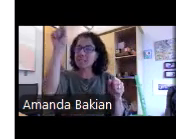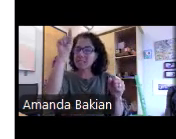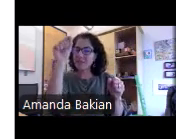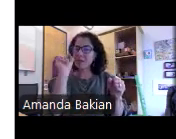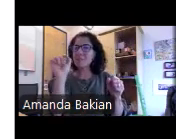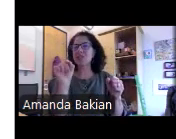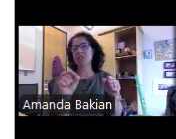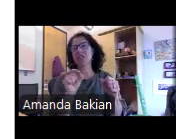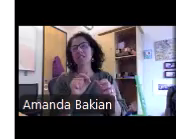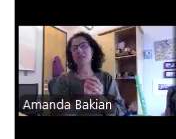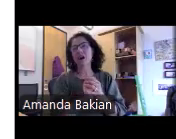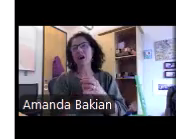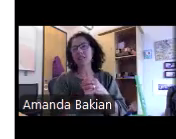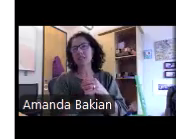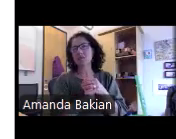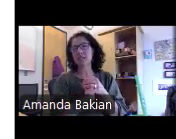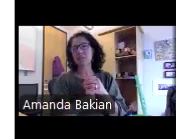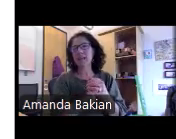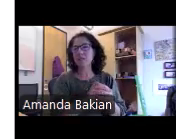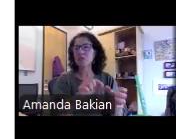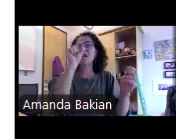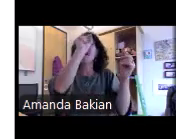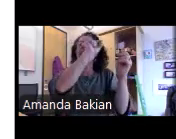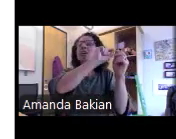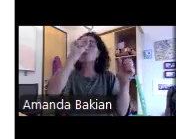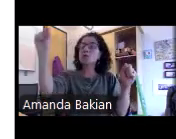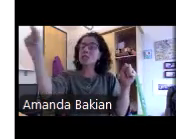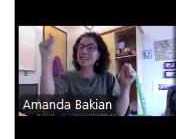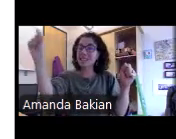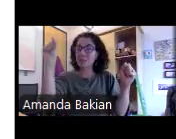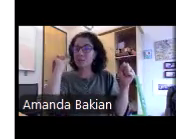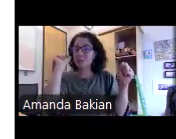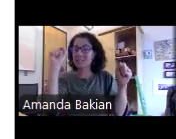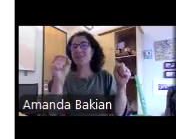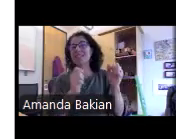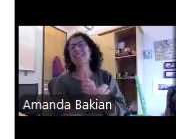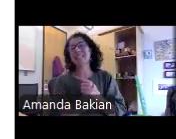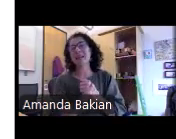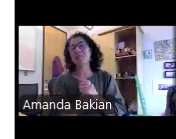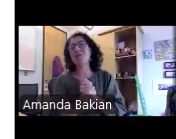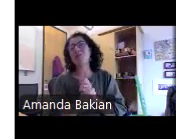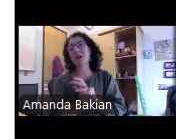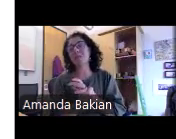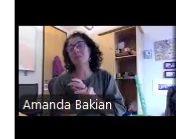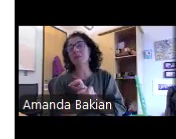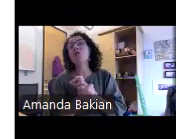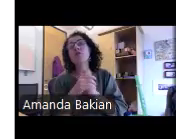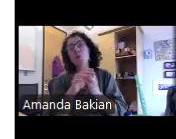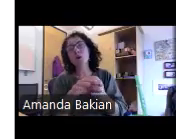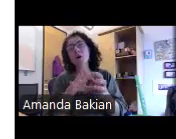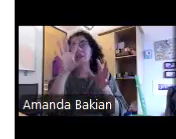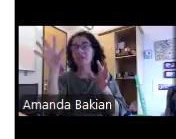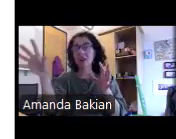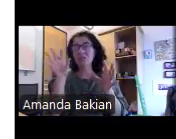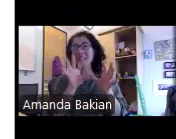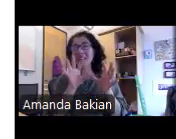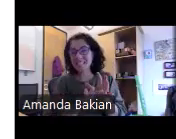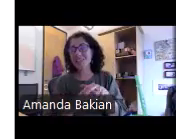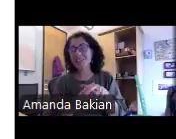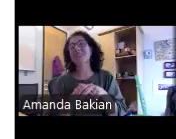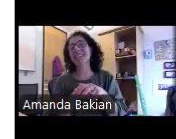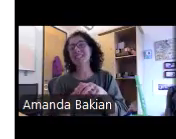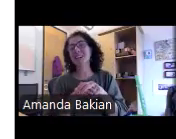for specific mentions of autism-related behaviors, associate them with specific DSM 4 and then